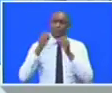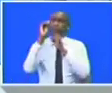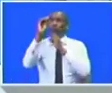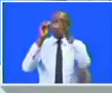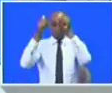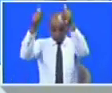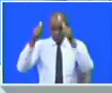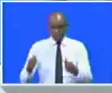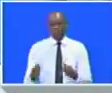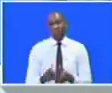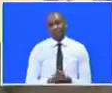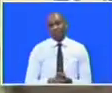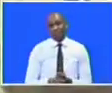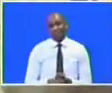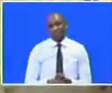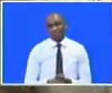up.